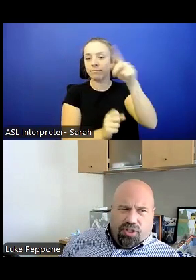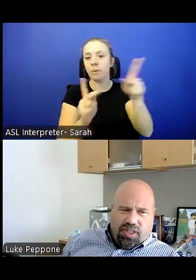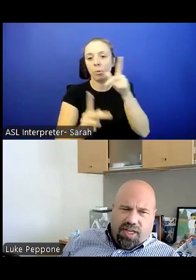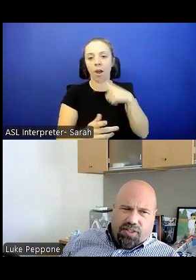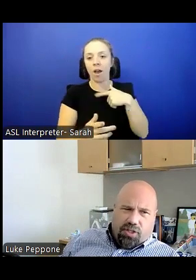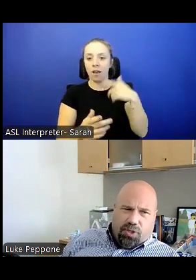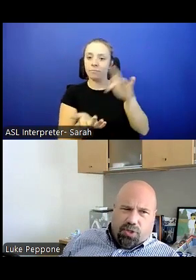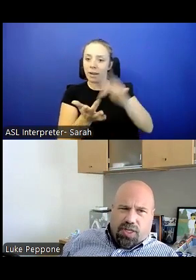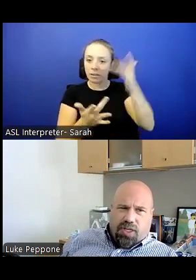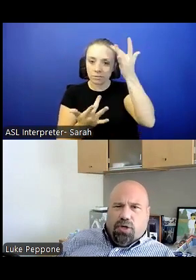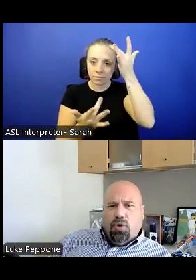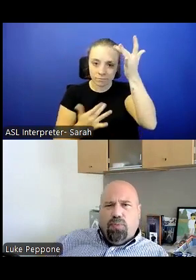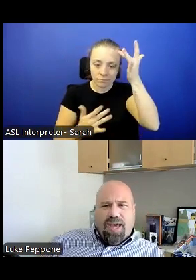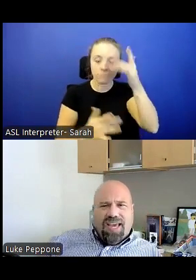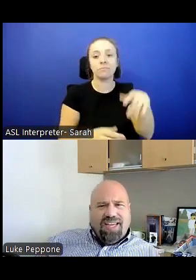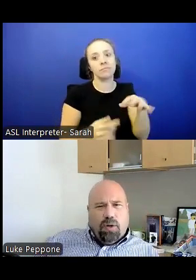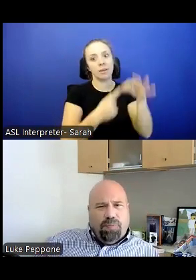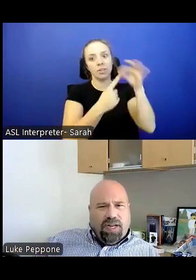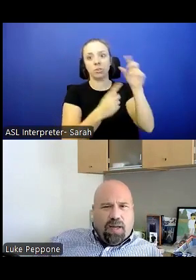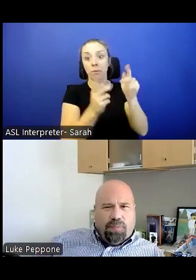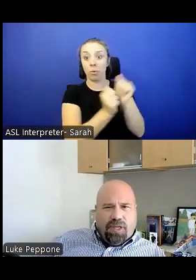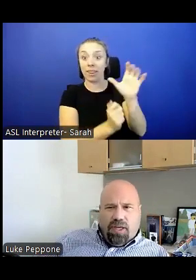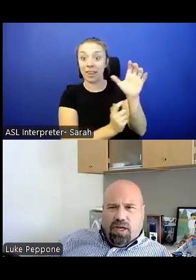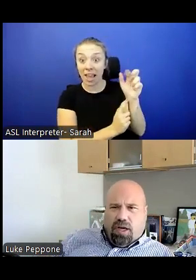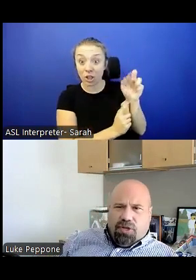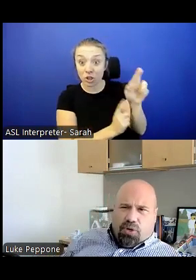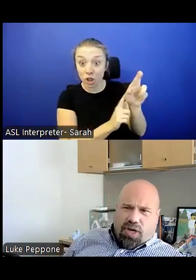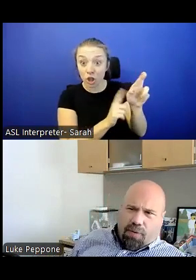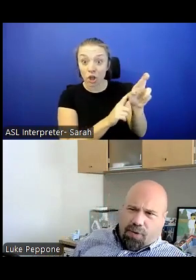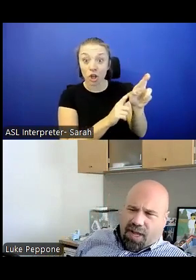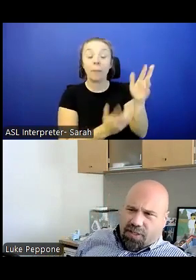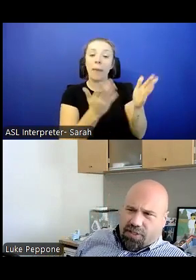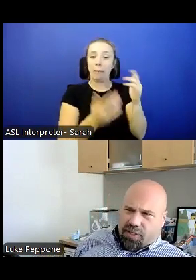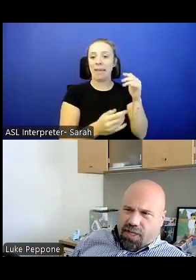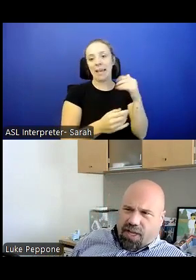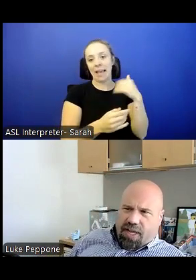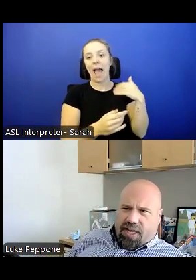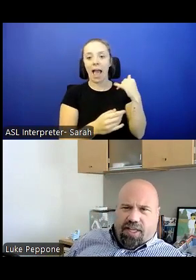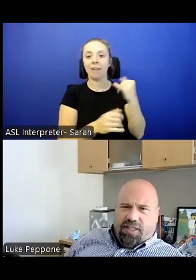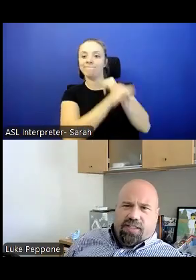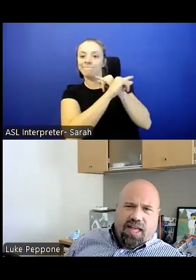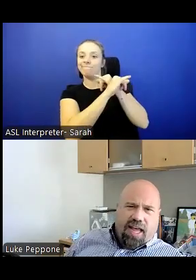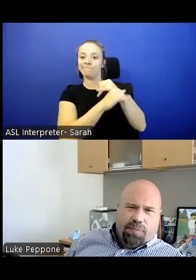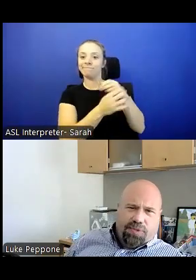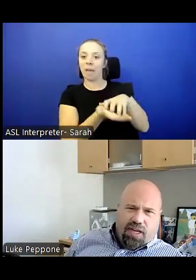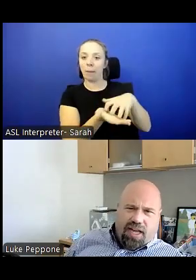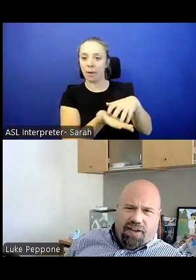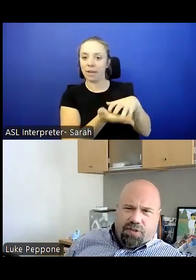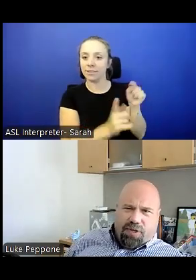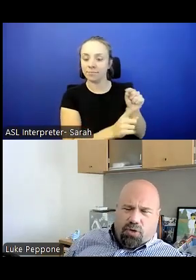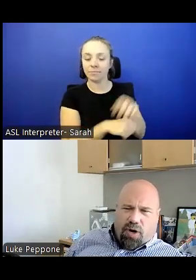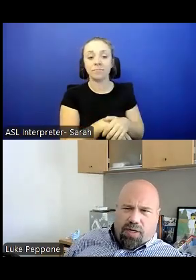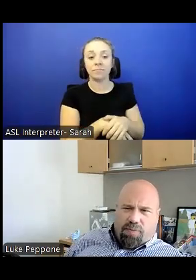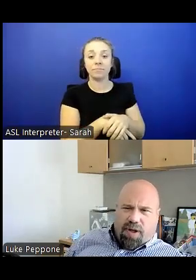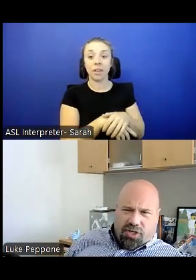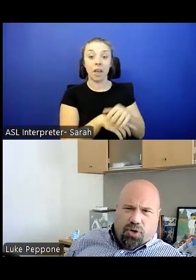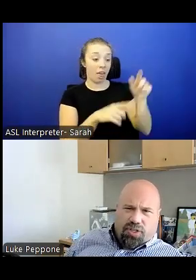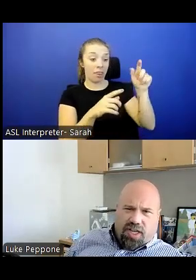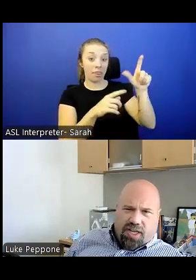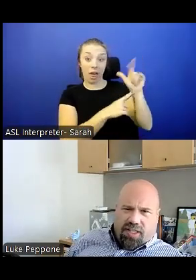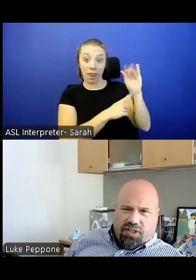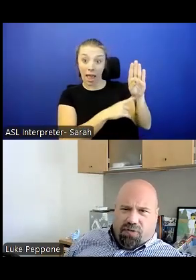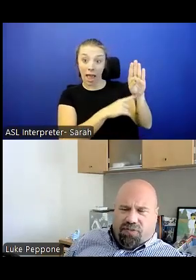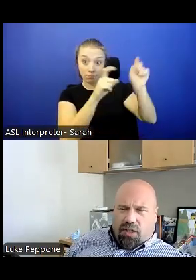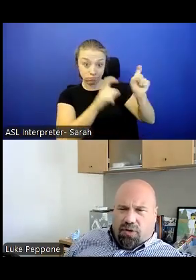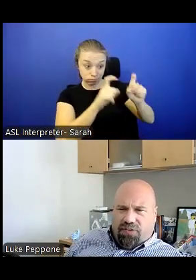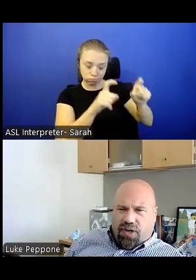especially those in the cancer community who may or may not be immunocompromised. And these labs have to be accredited by New York